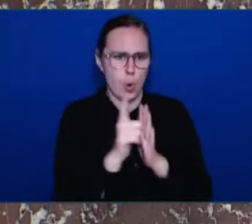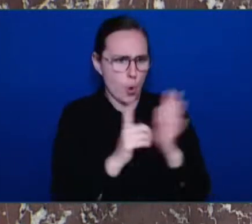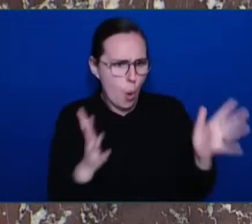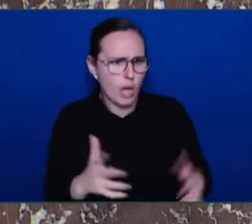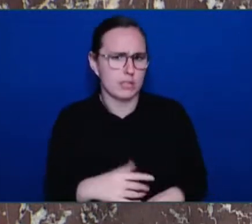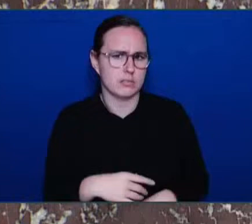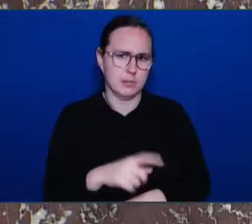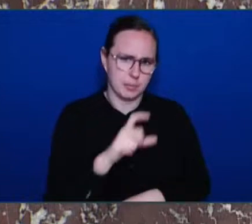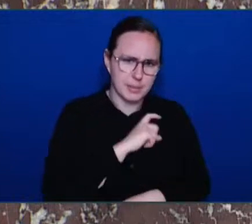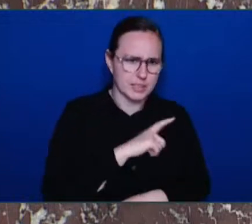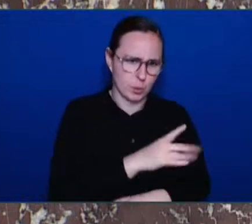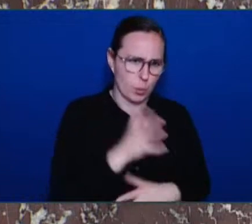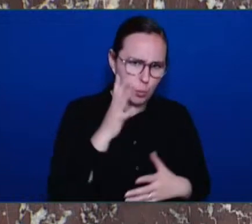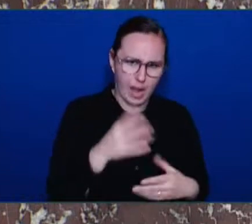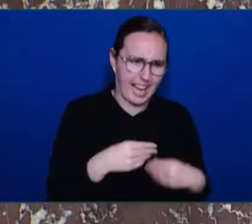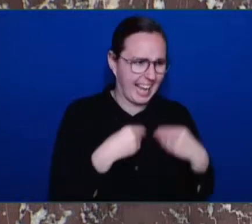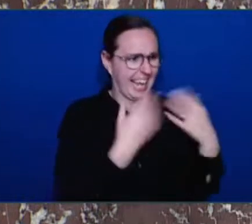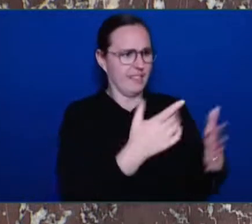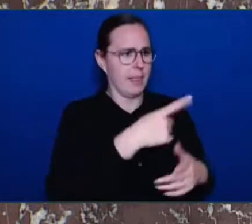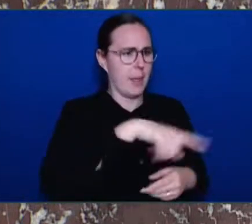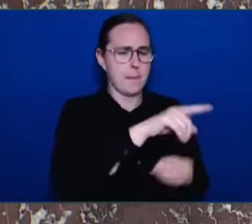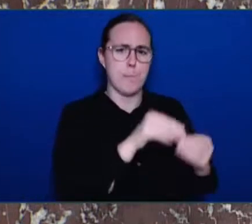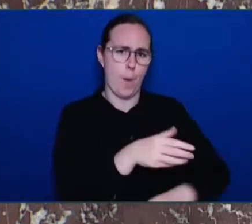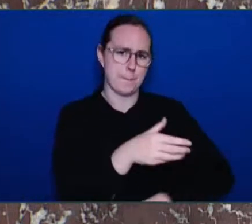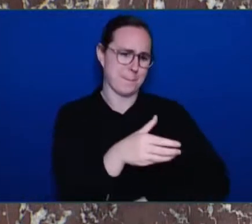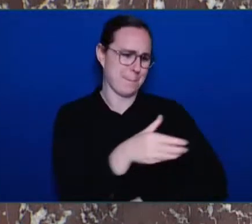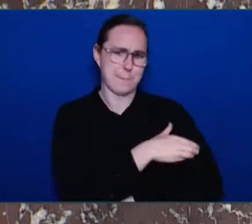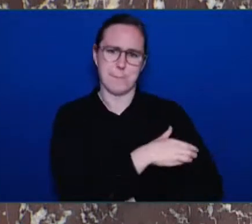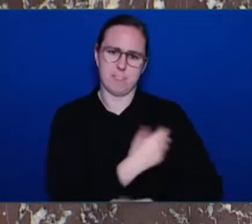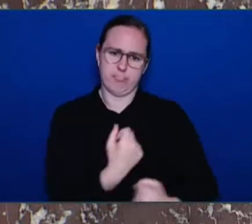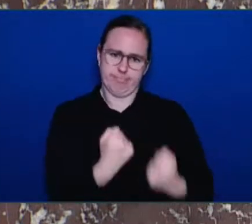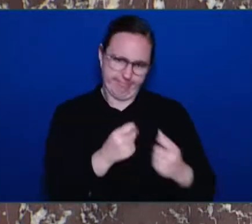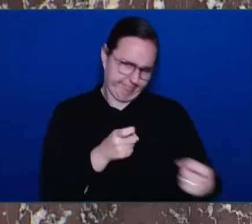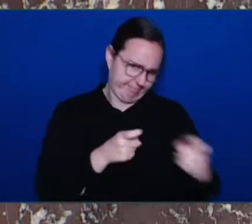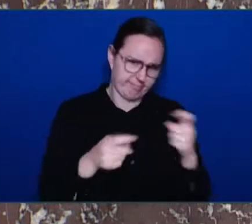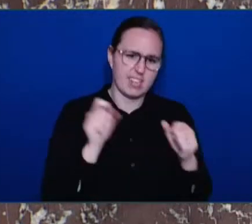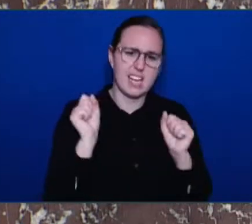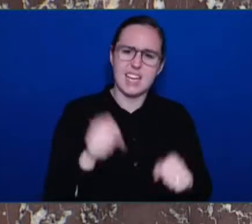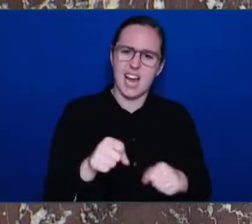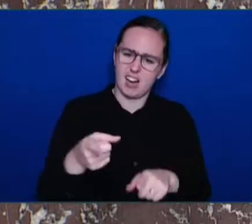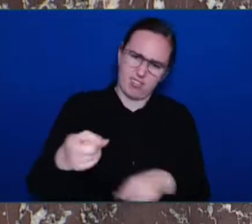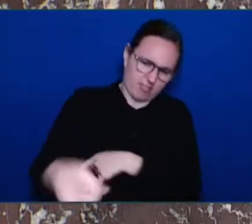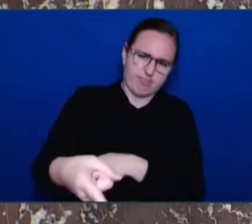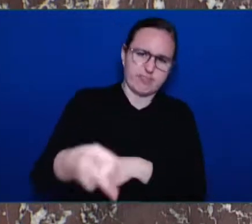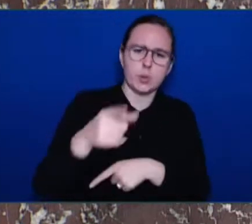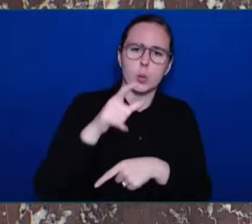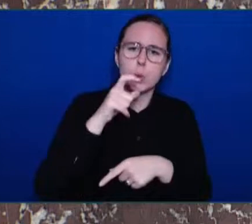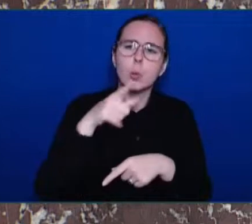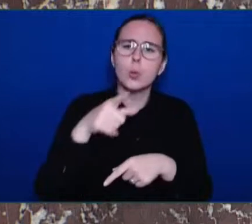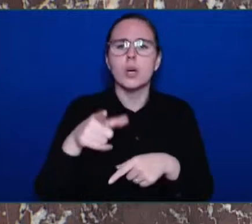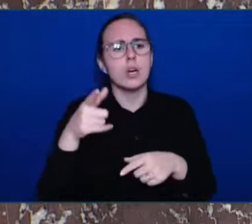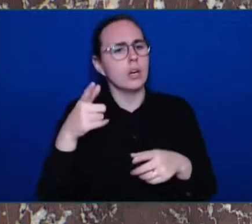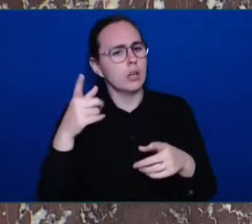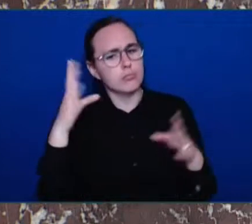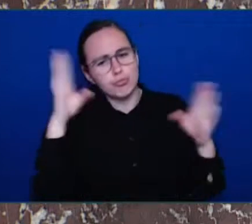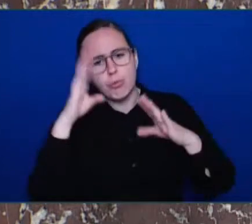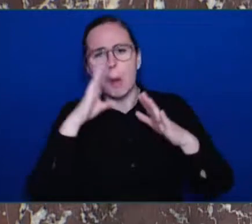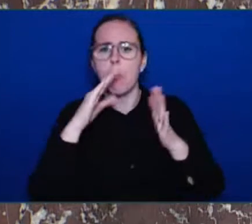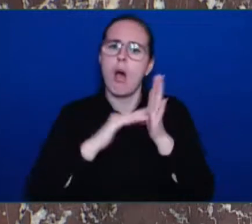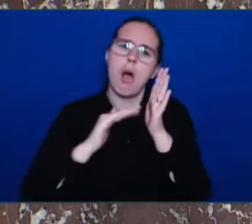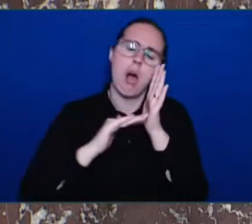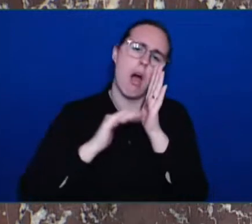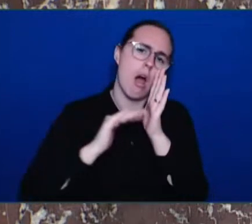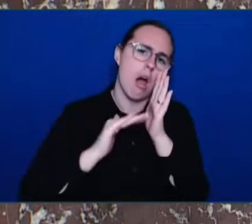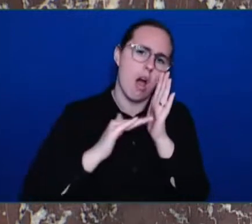to stop them from committing future crimes. But the report says, and I quote, Crown Counsel are resistant